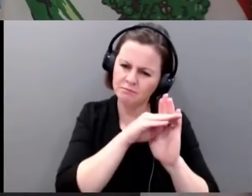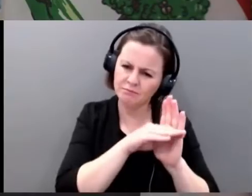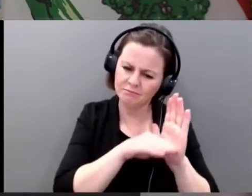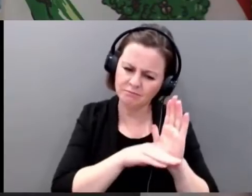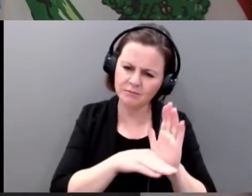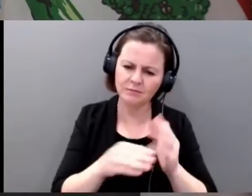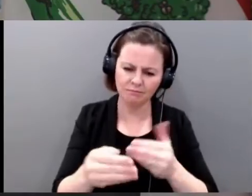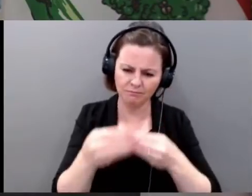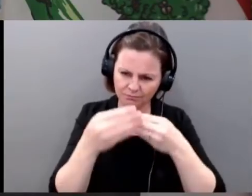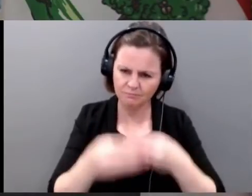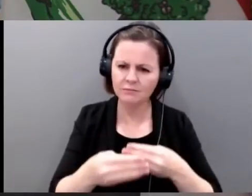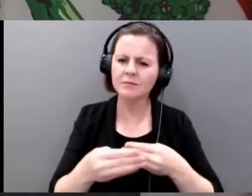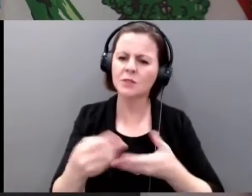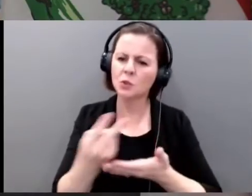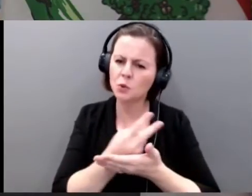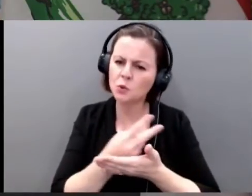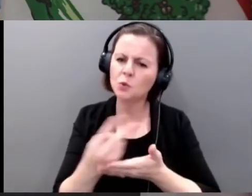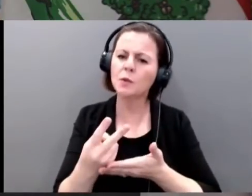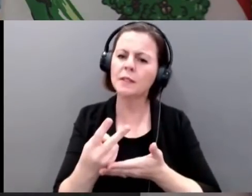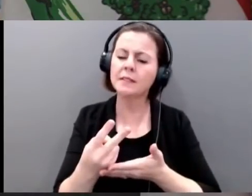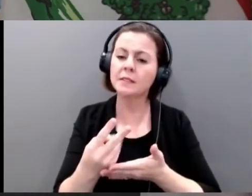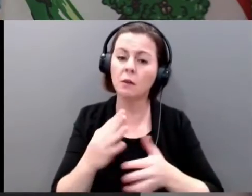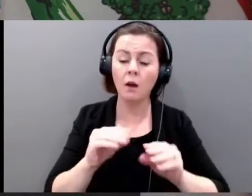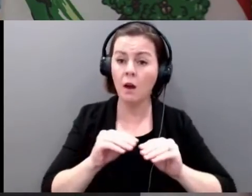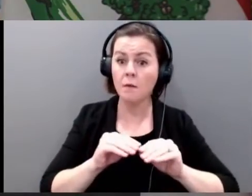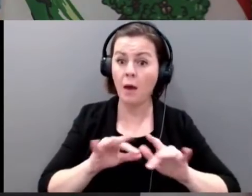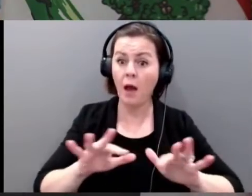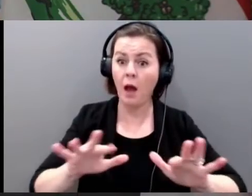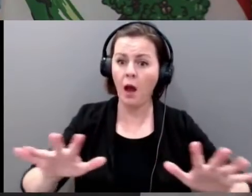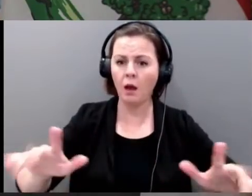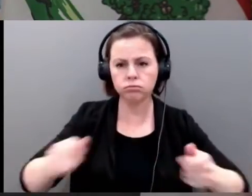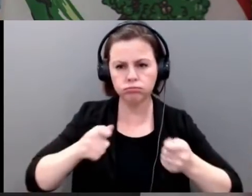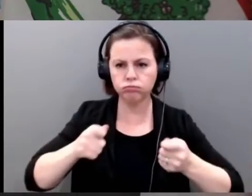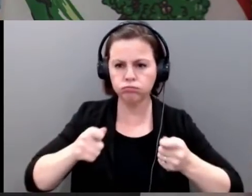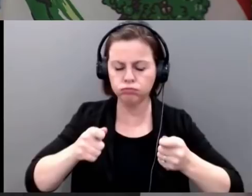this cycle and to get back to our new normal.